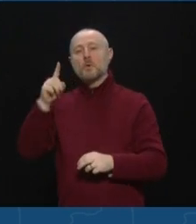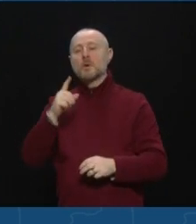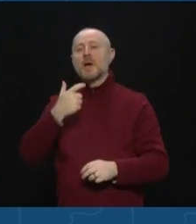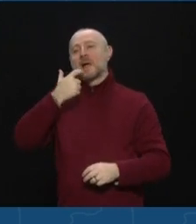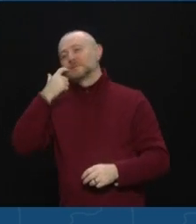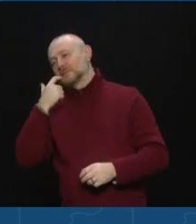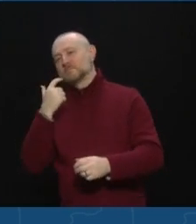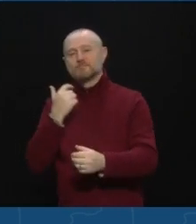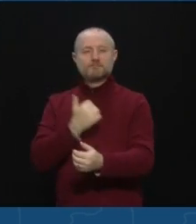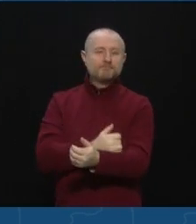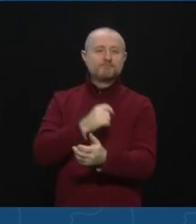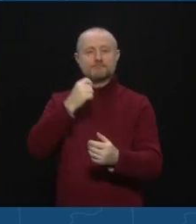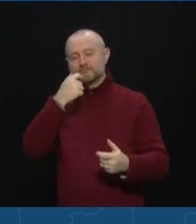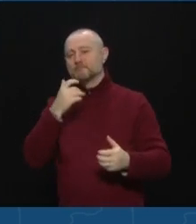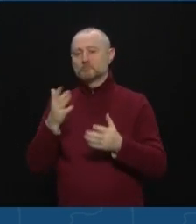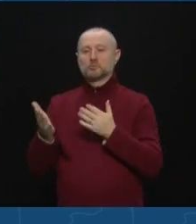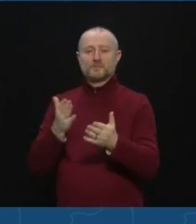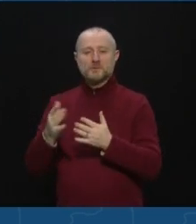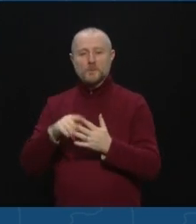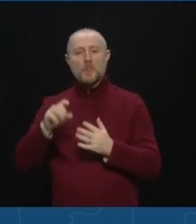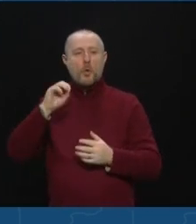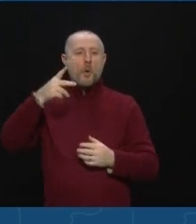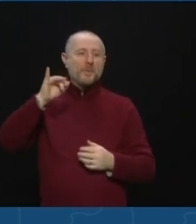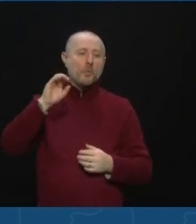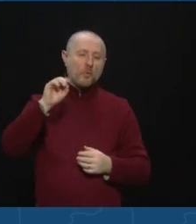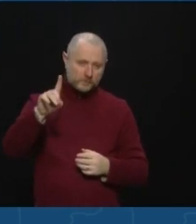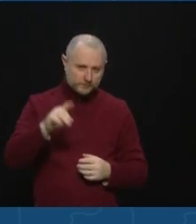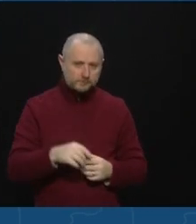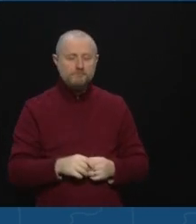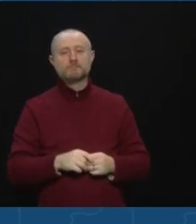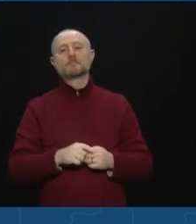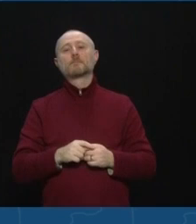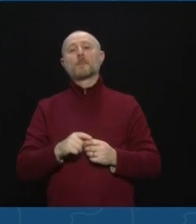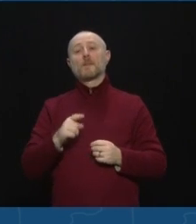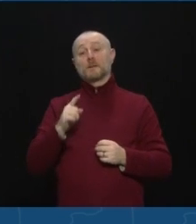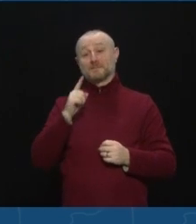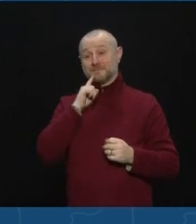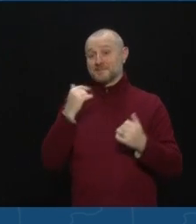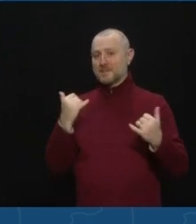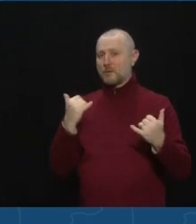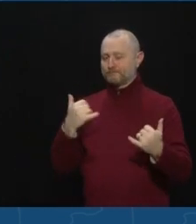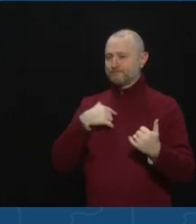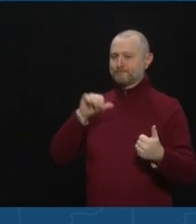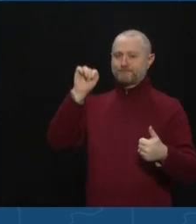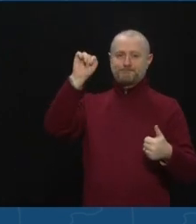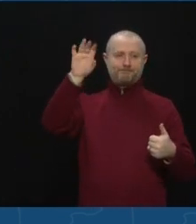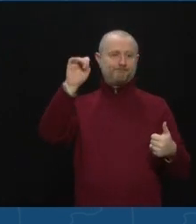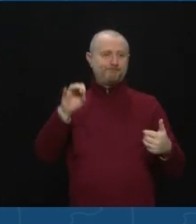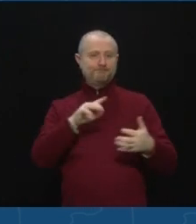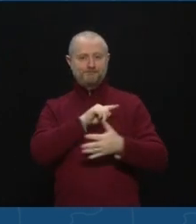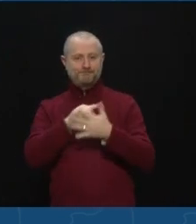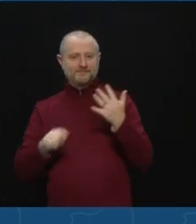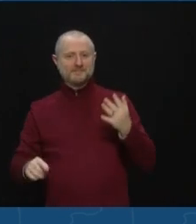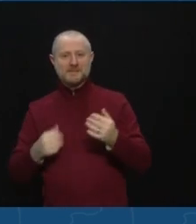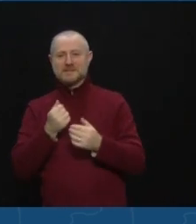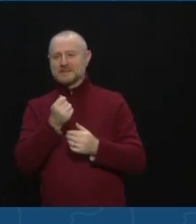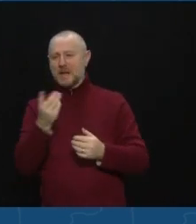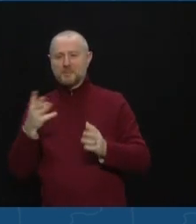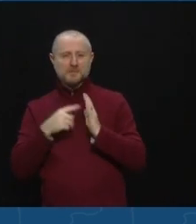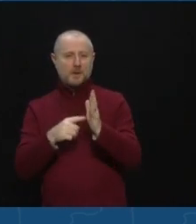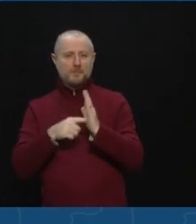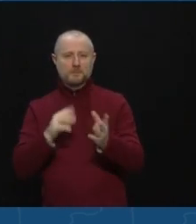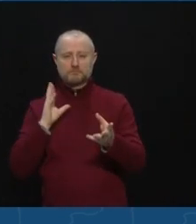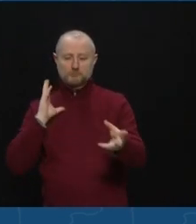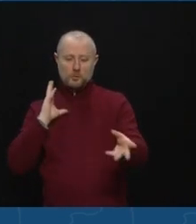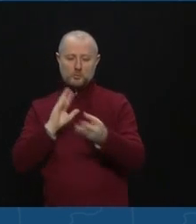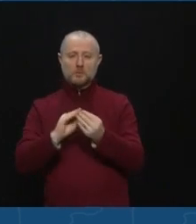services. Of course, this is just a small sampling of everything that's included in the 2023 budget. But the bottom line is